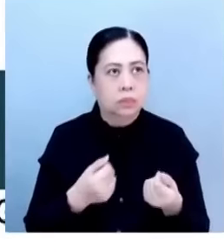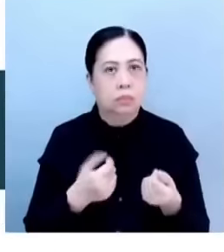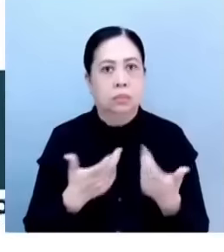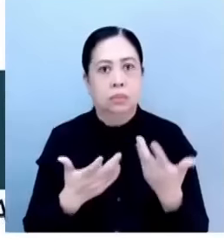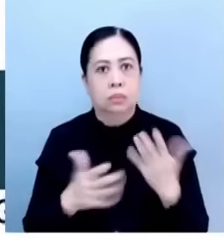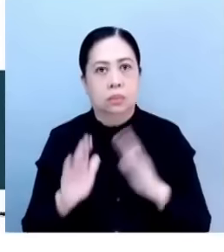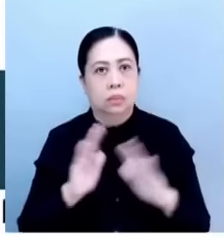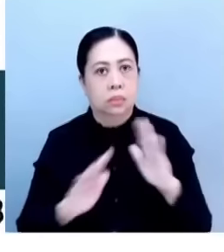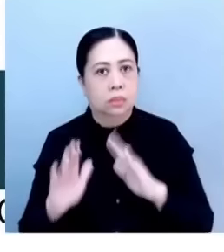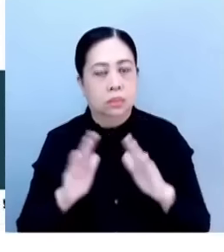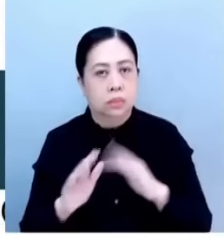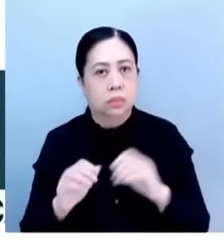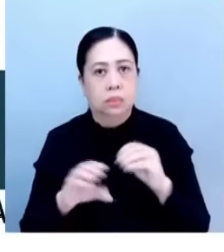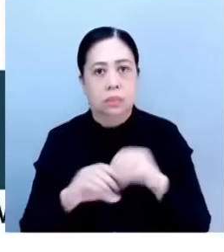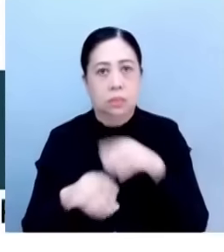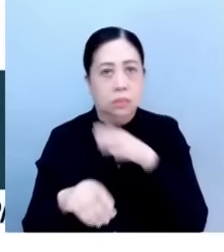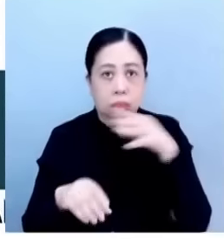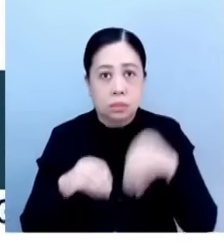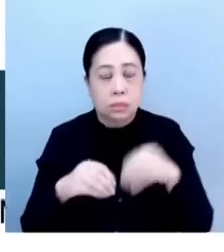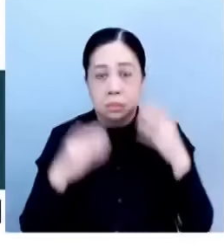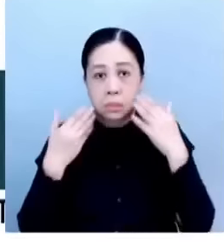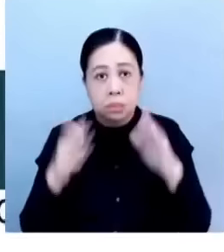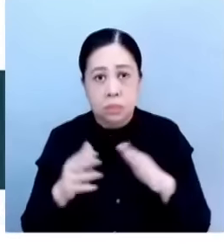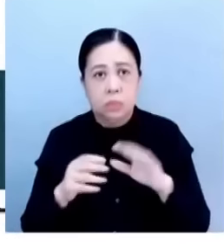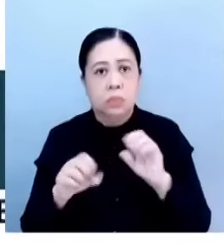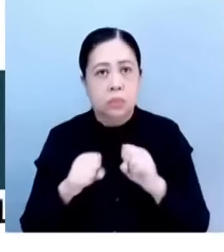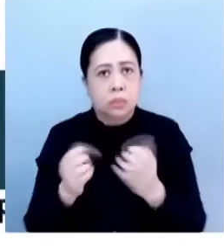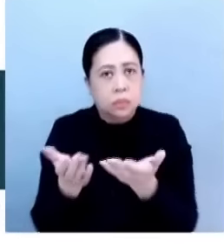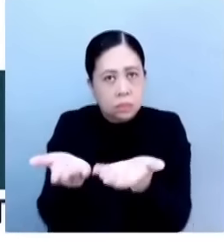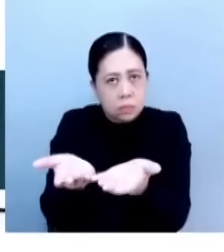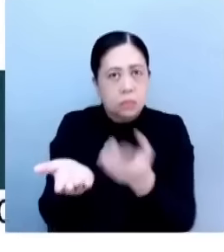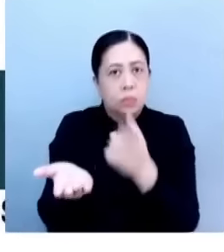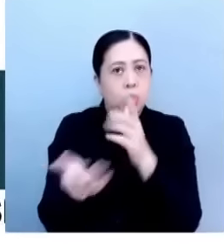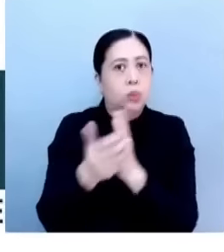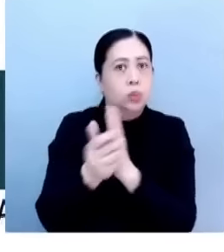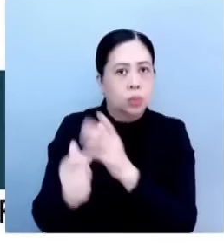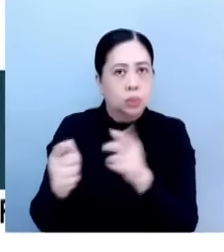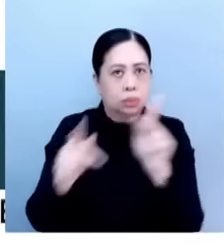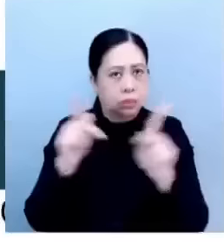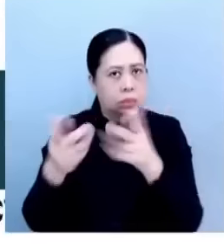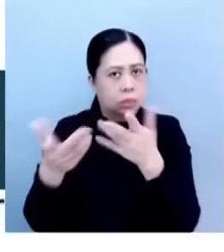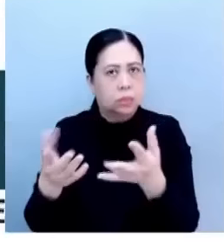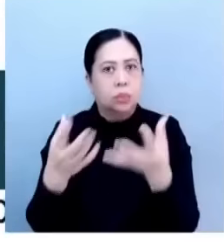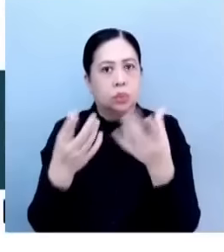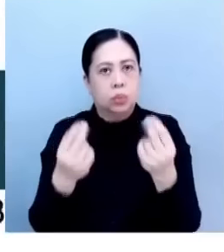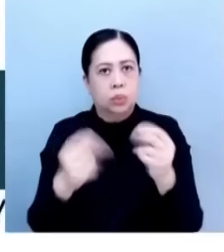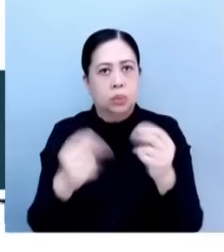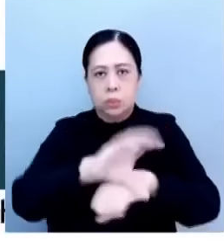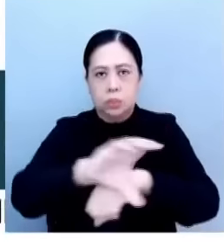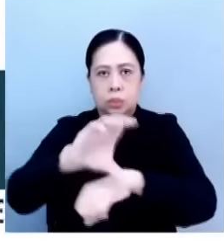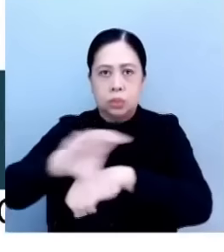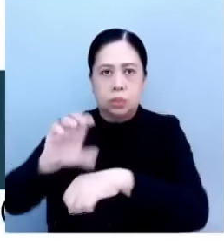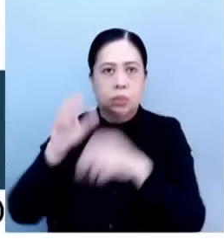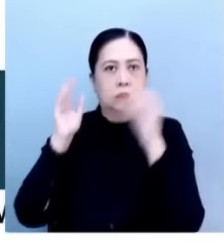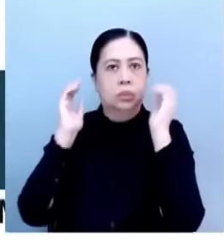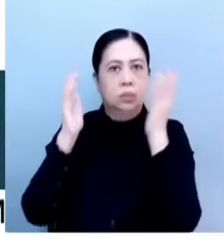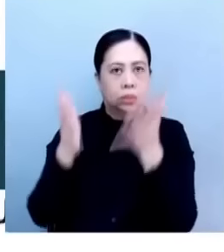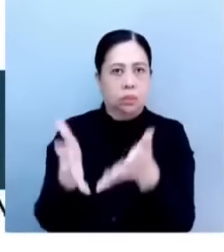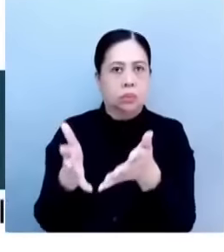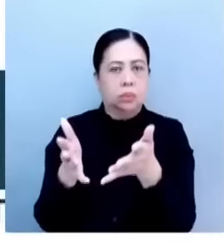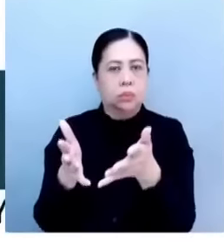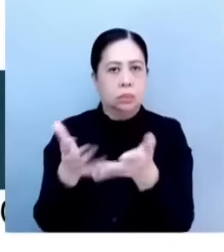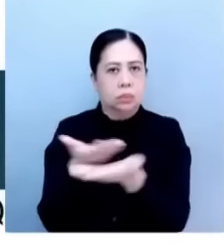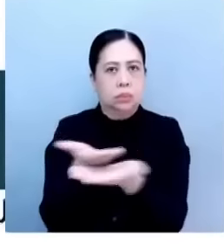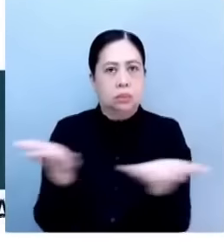how to address the problems in agriculture, for example. So we leave it to the experts, we leave it to the people to do the consultations. We leave